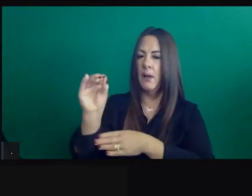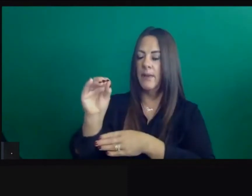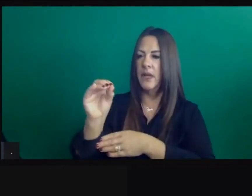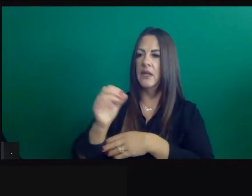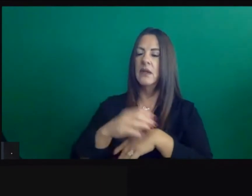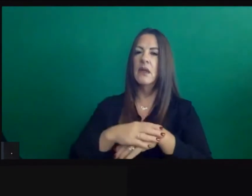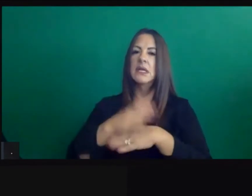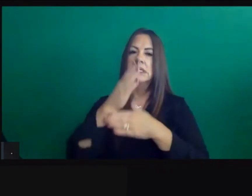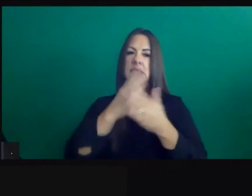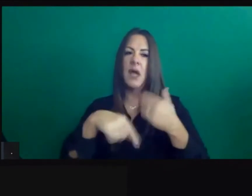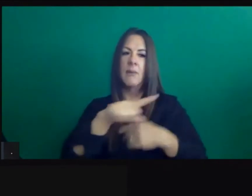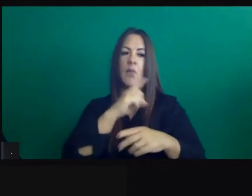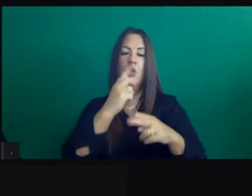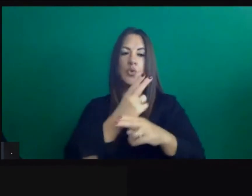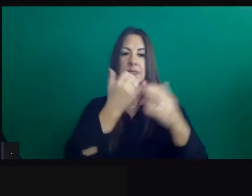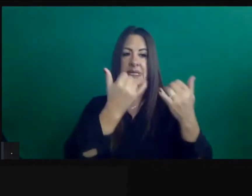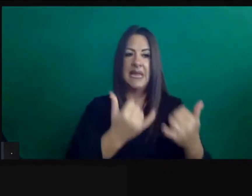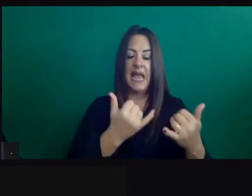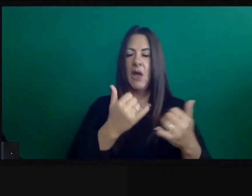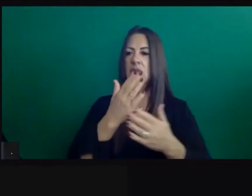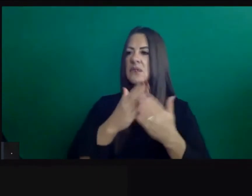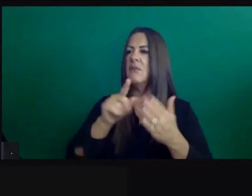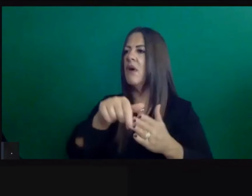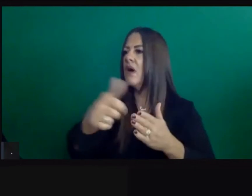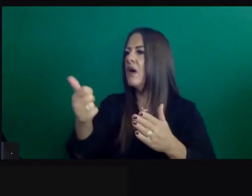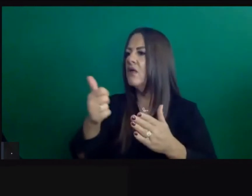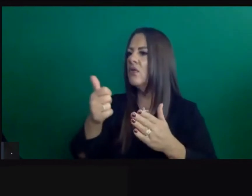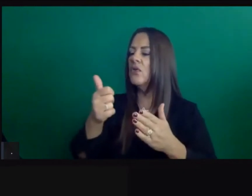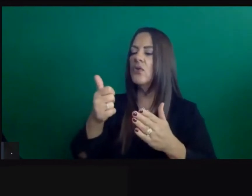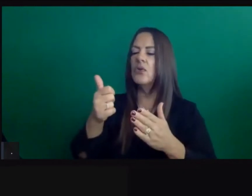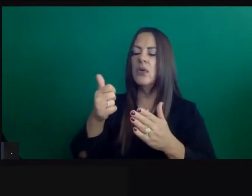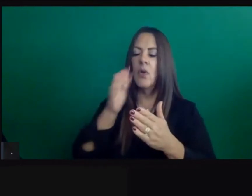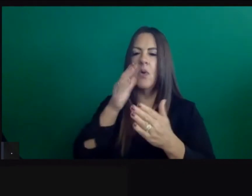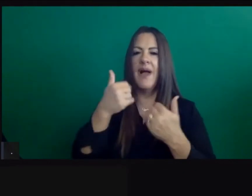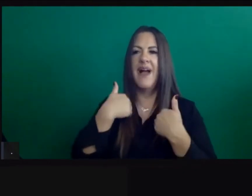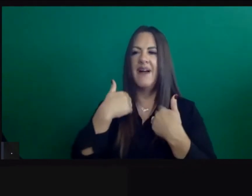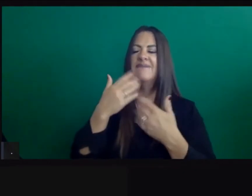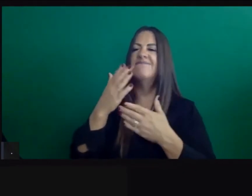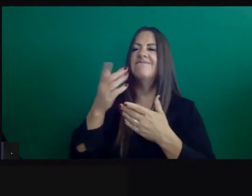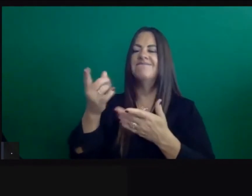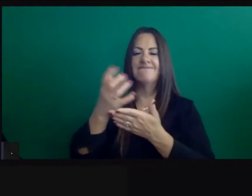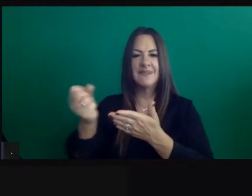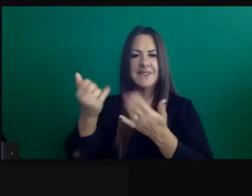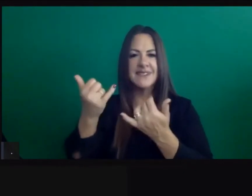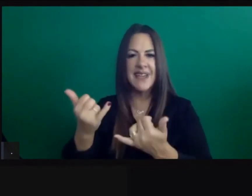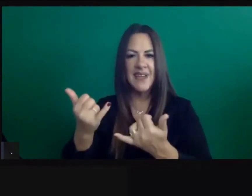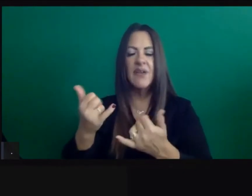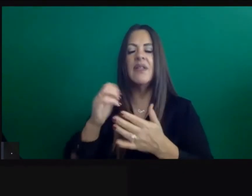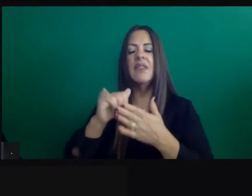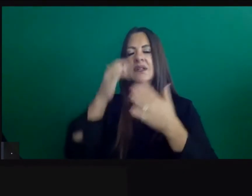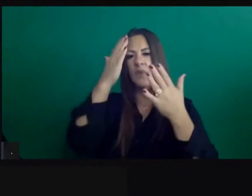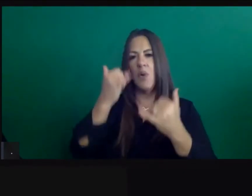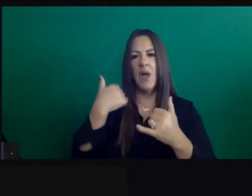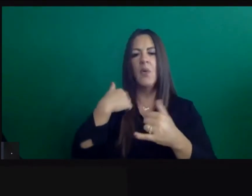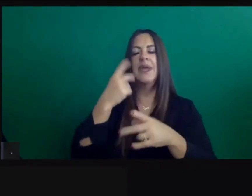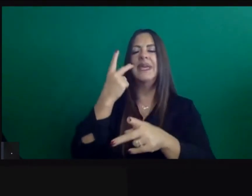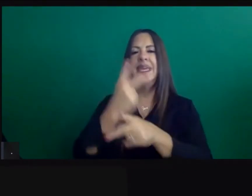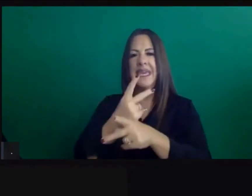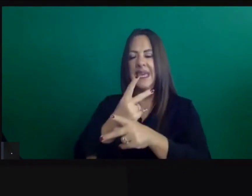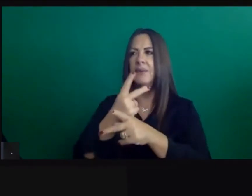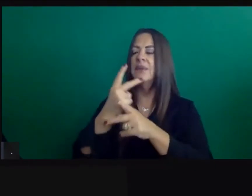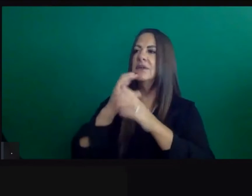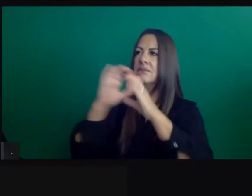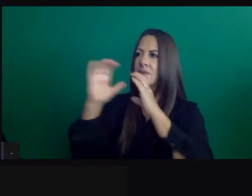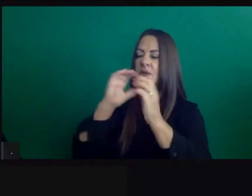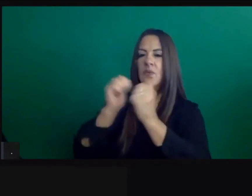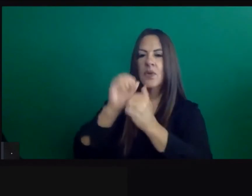now, and some are pretty close to being out of additional vaccine now. And that's why we continue to work with our federal